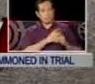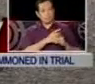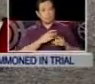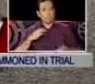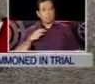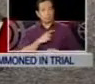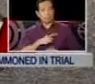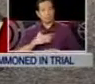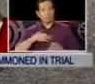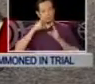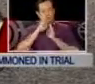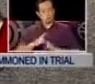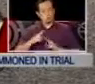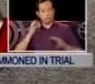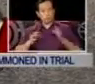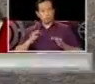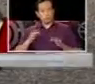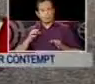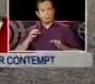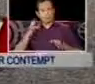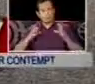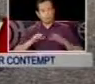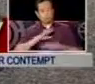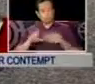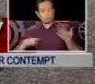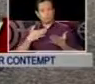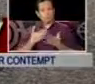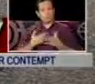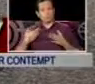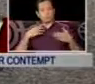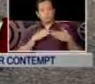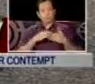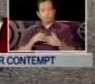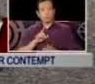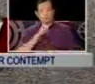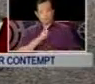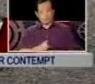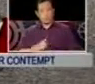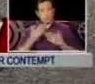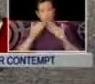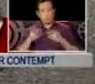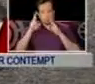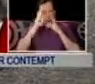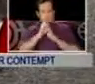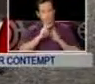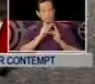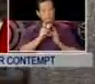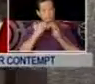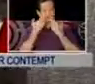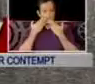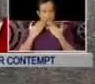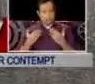judgment of the Court and we all stand reprimanded and we shall be guided accordingly. Thank you, Your Honor. Thank you.